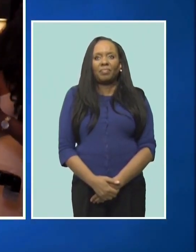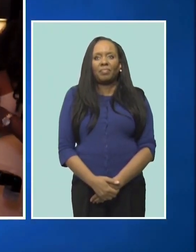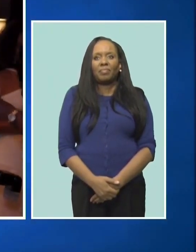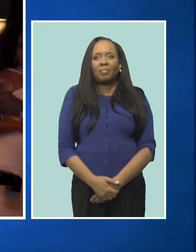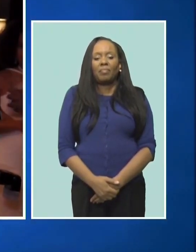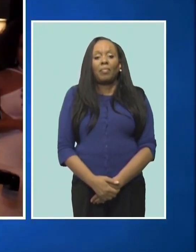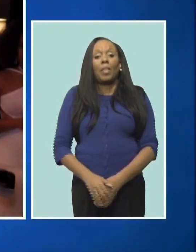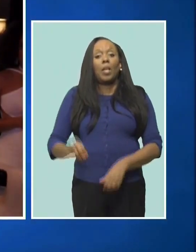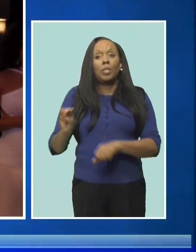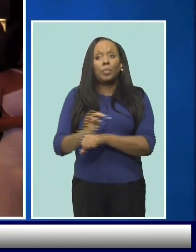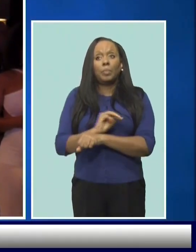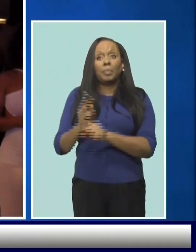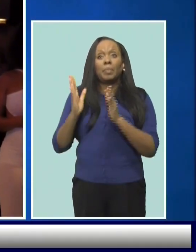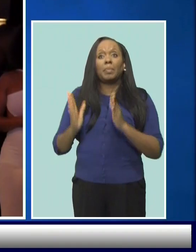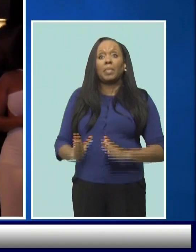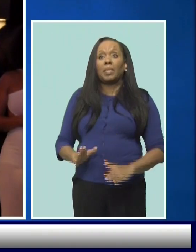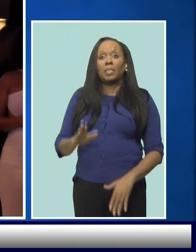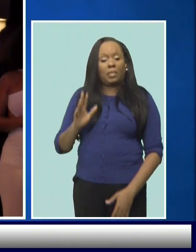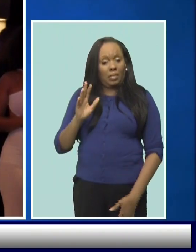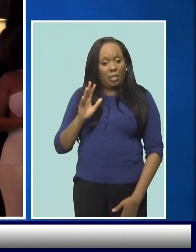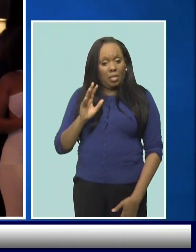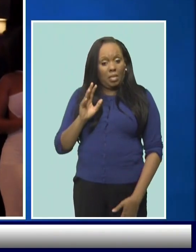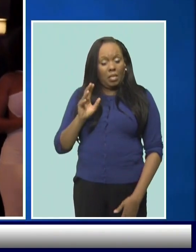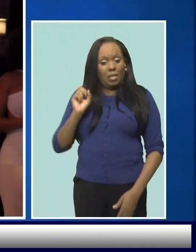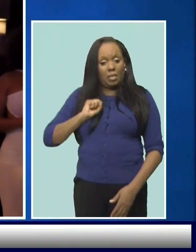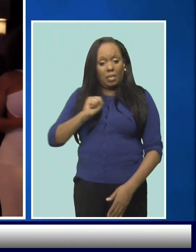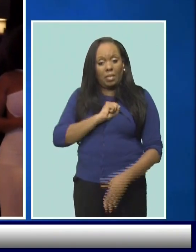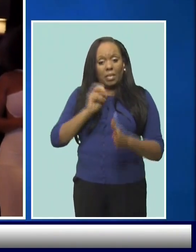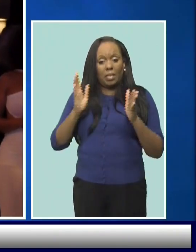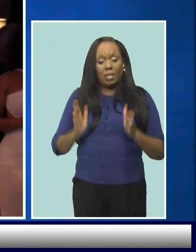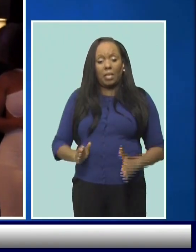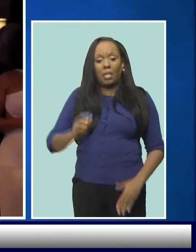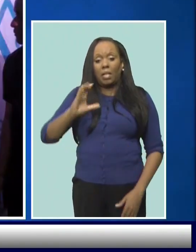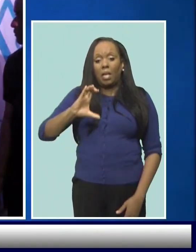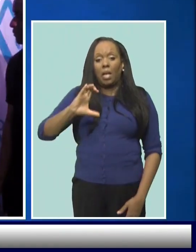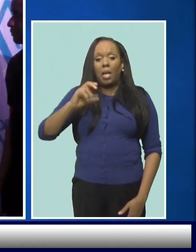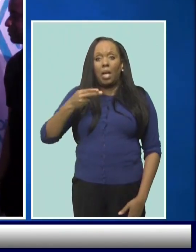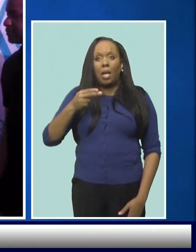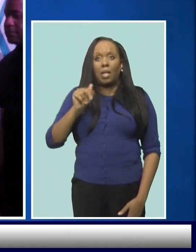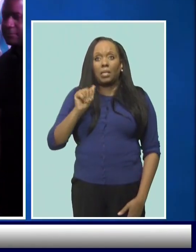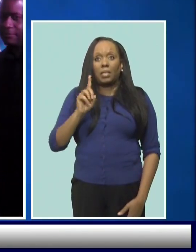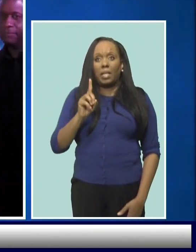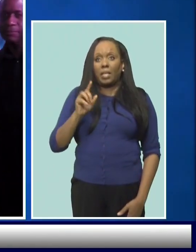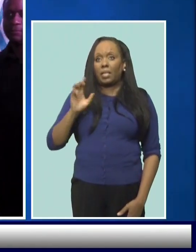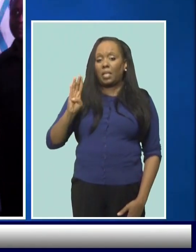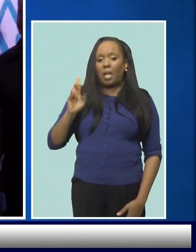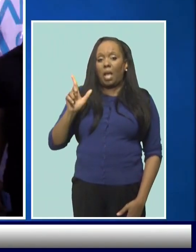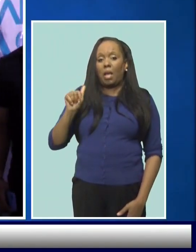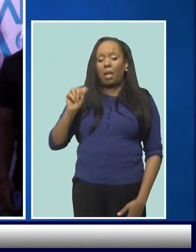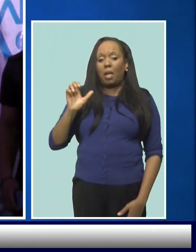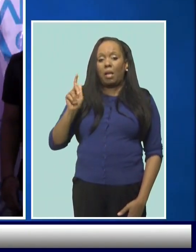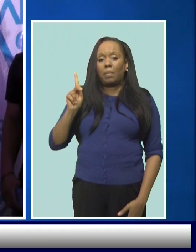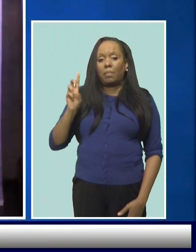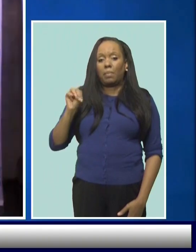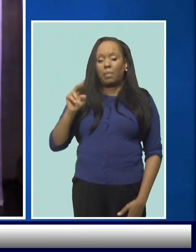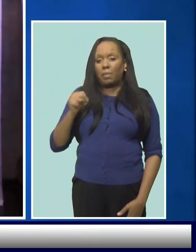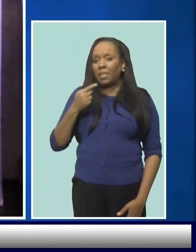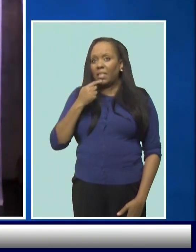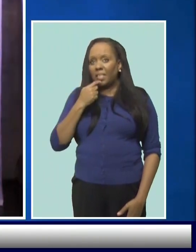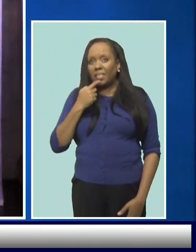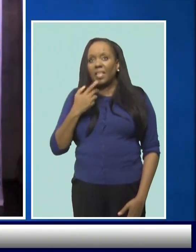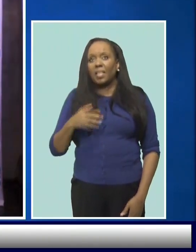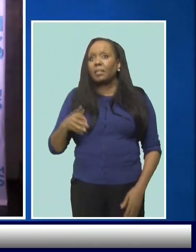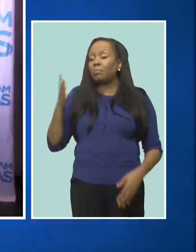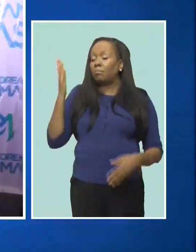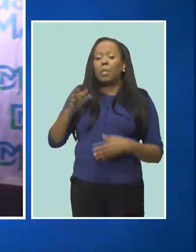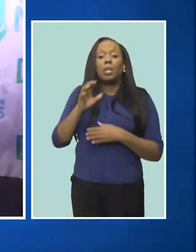the Ministry of Economic Affairs and Investment, Senator Chad Blackman, says Dream Mass's Kadooment Band launch is a tremendous